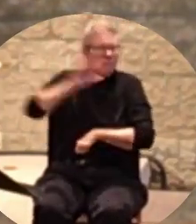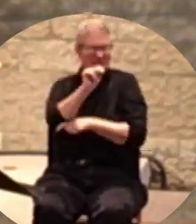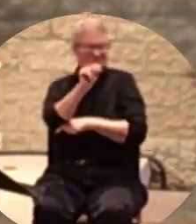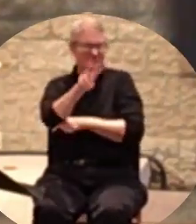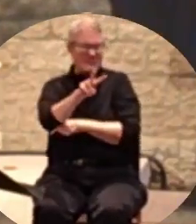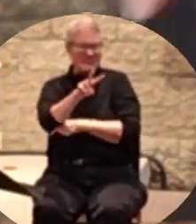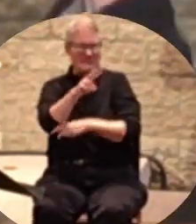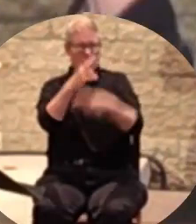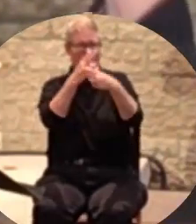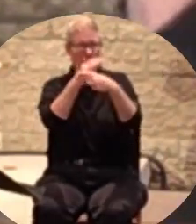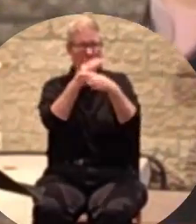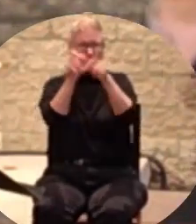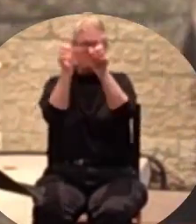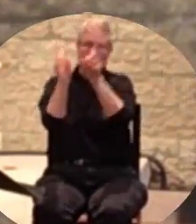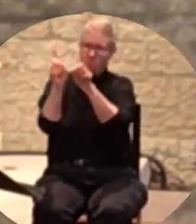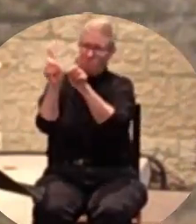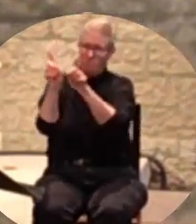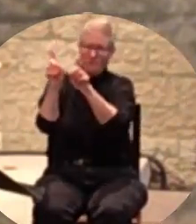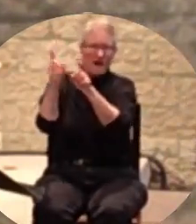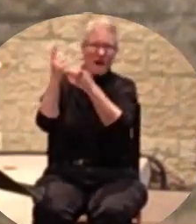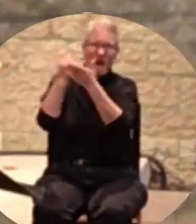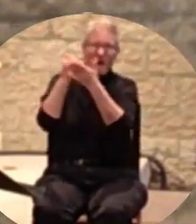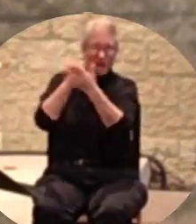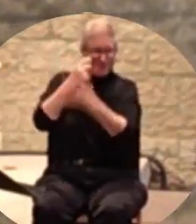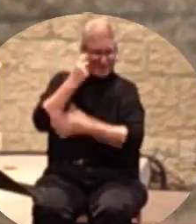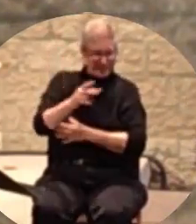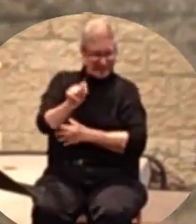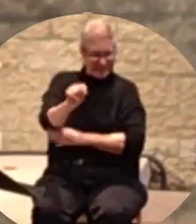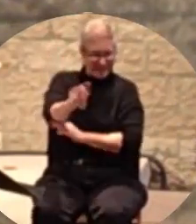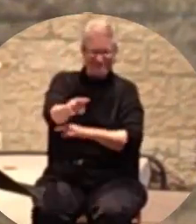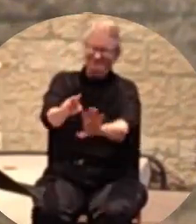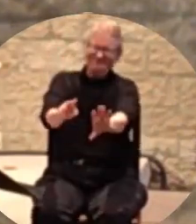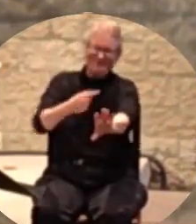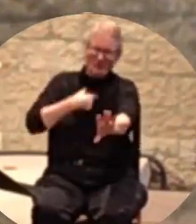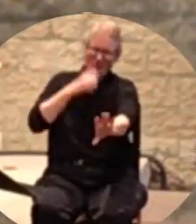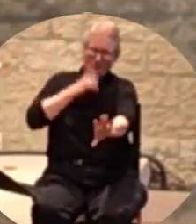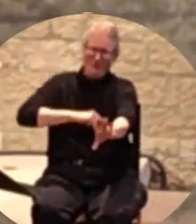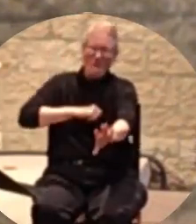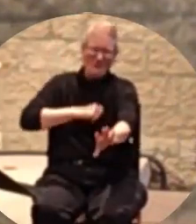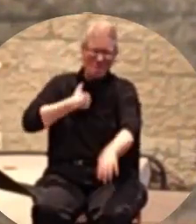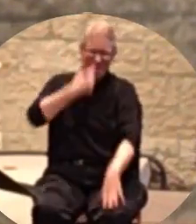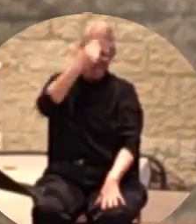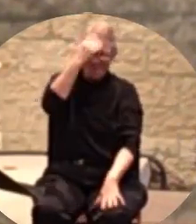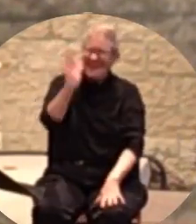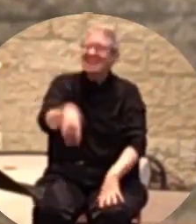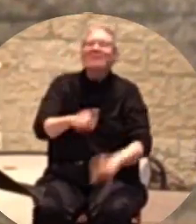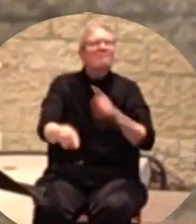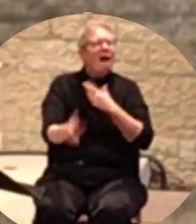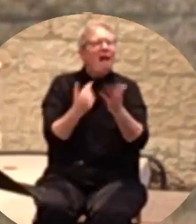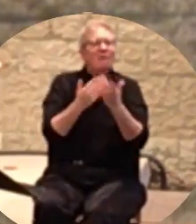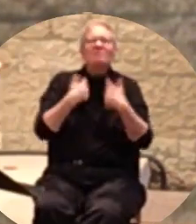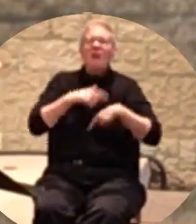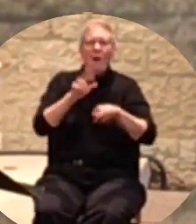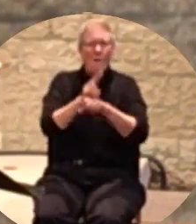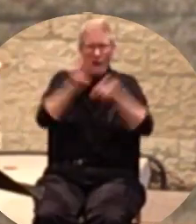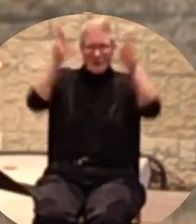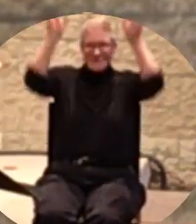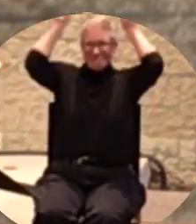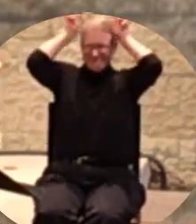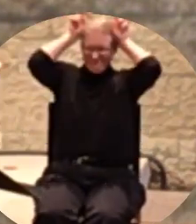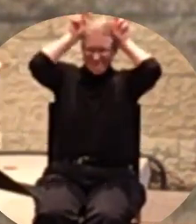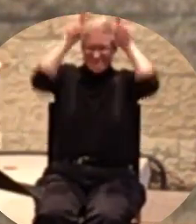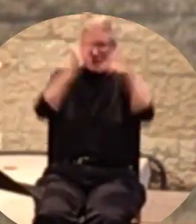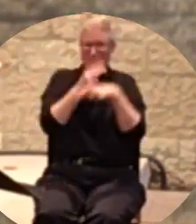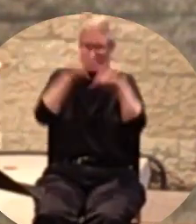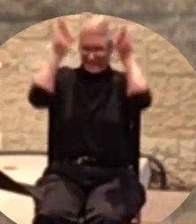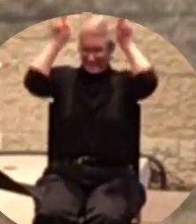now. Rabbit ears. So I had my rabbit ears there, and we had so much fun checking in with the bunny. And